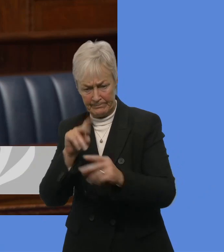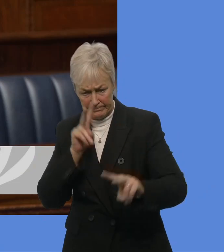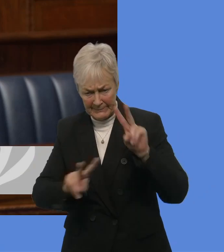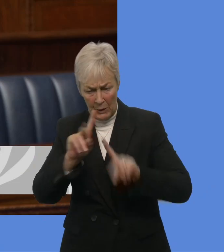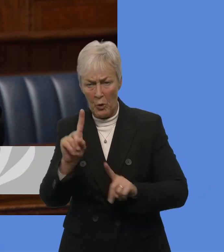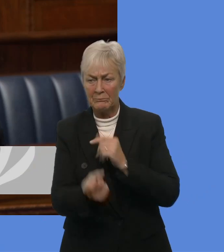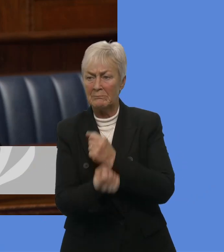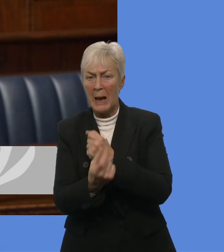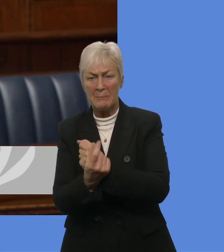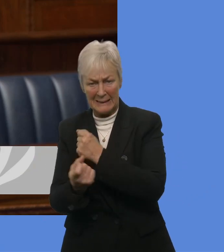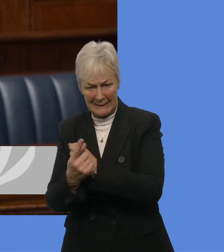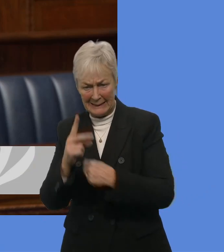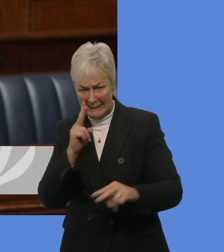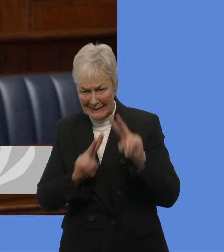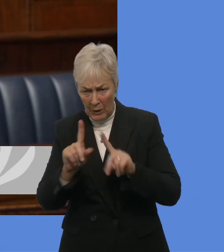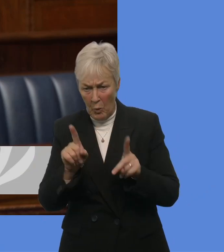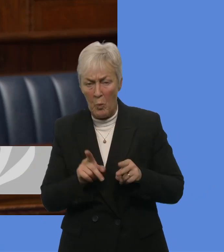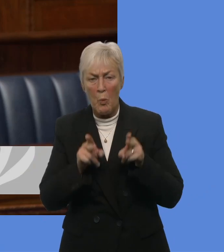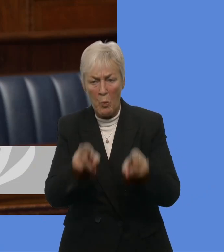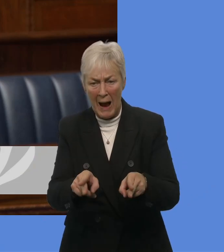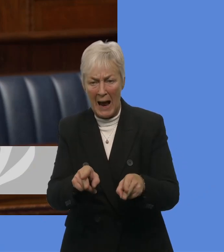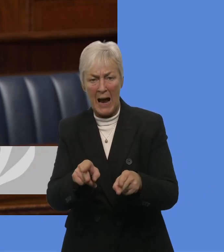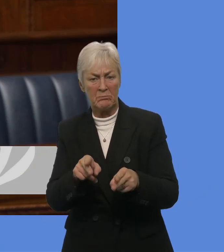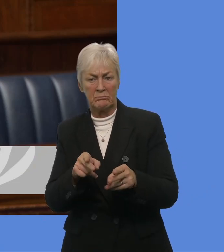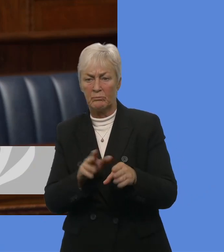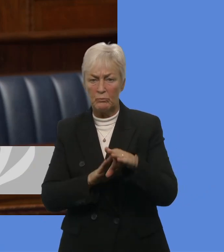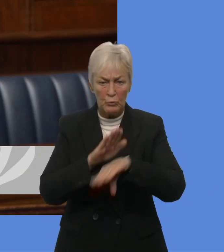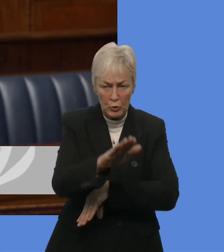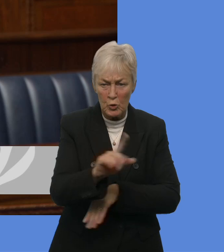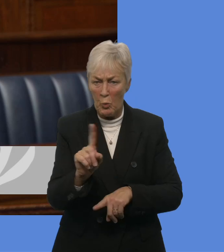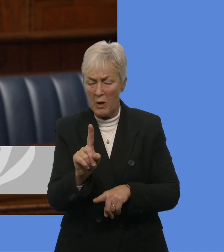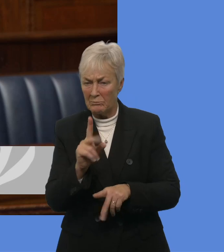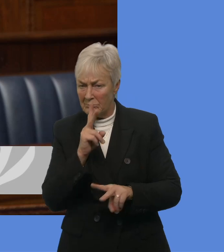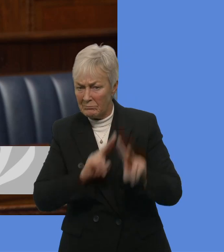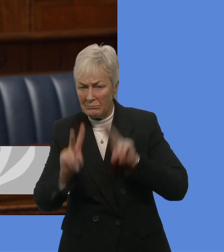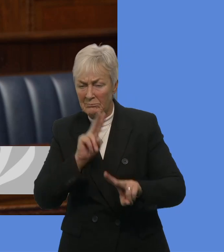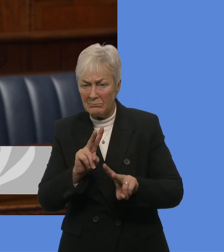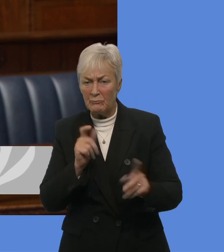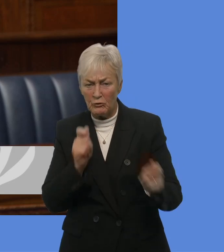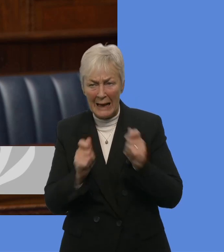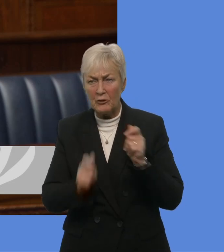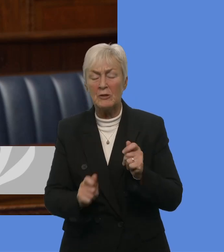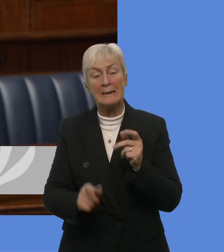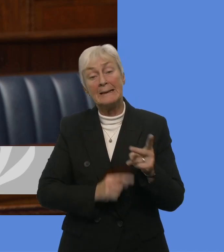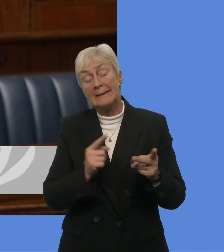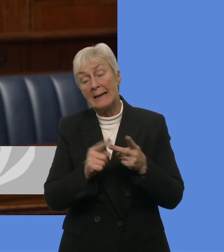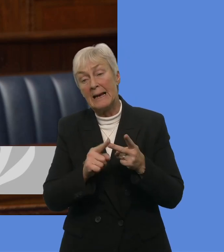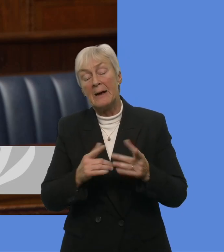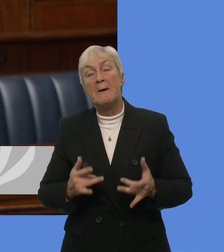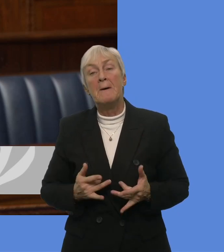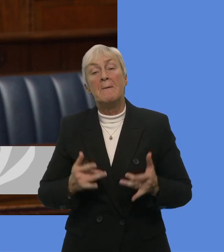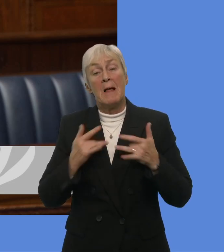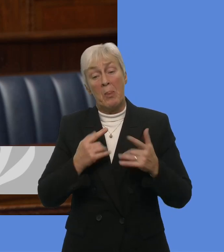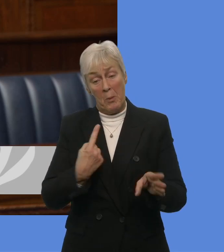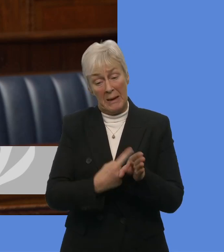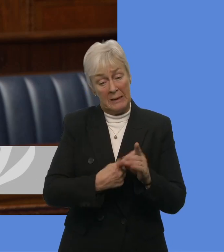what's happening and to see the direction of travel and if we're turning the curve against some of those key ones. And secondly, I believe that the